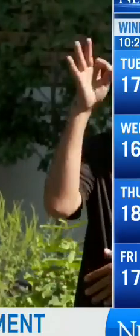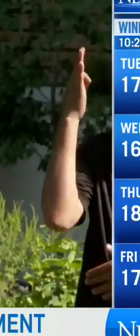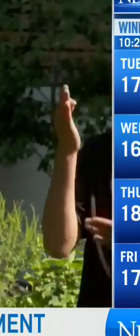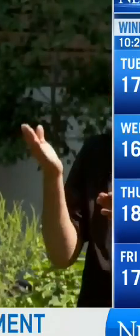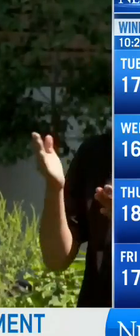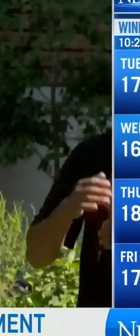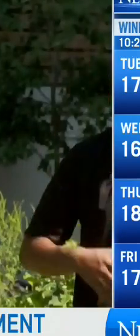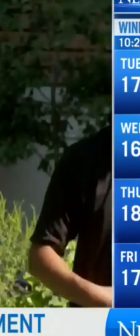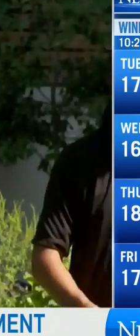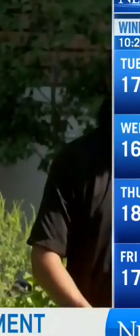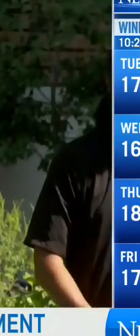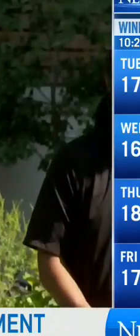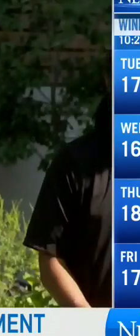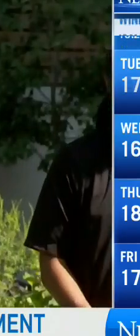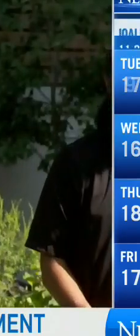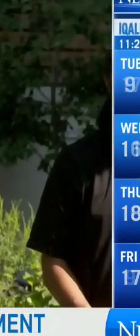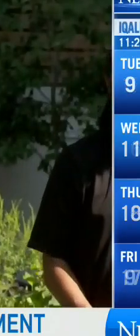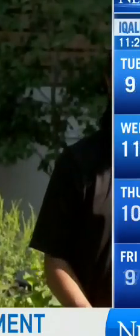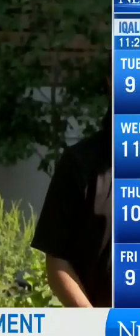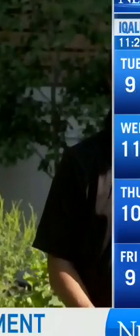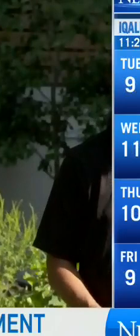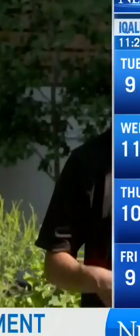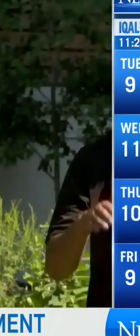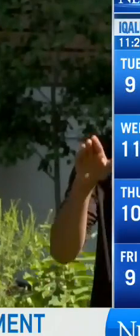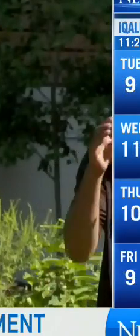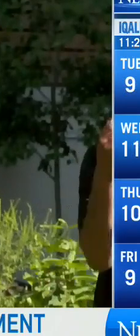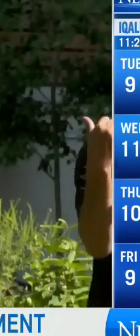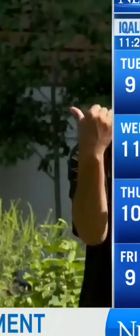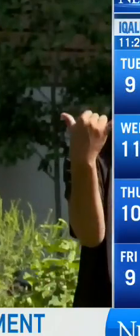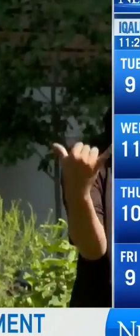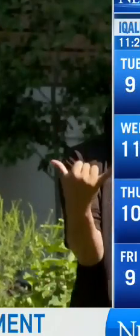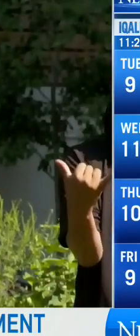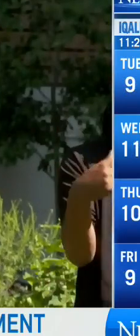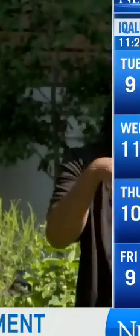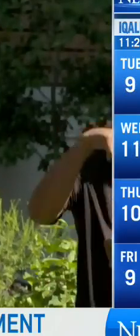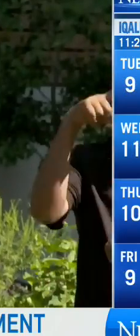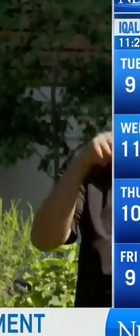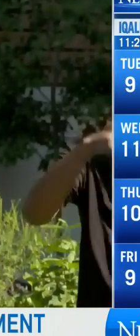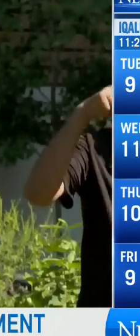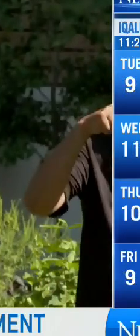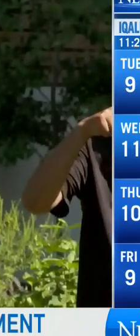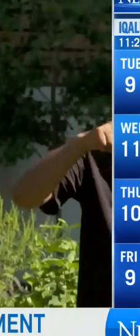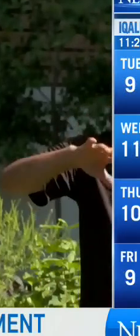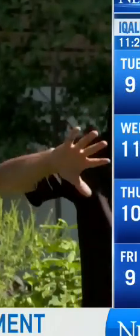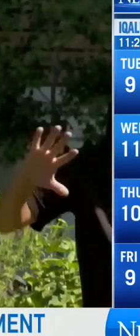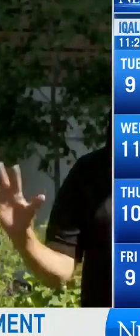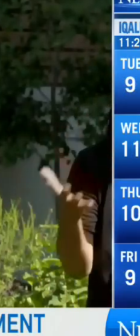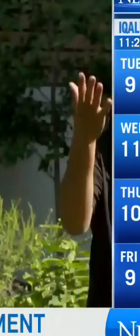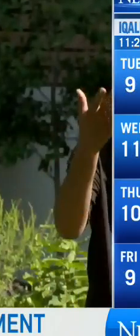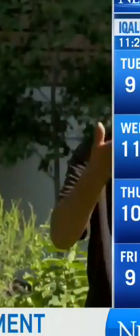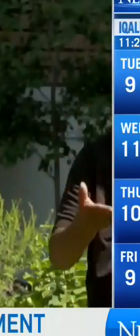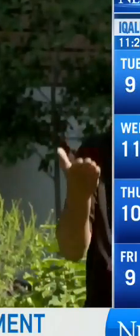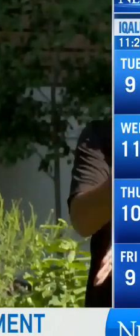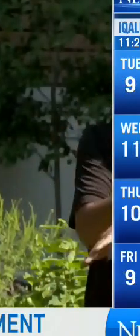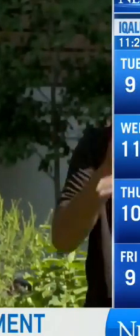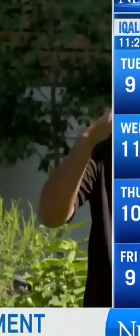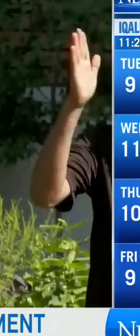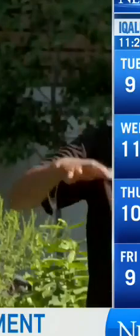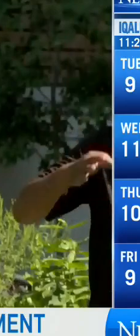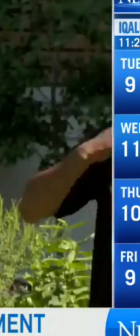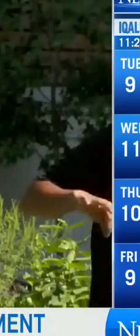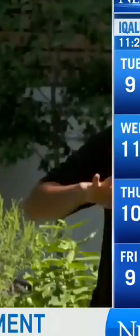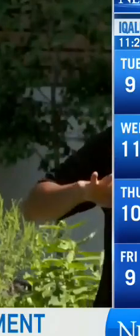ça. That will support people who need that. And so now is the time to do that, to enhance the housing benefit, to expand the rapid housing